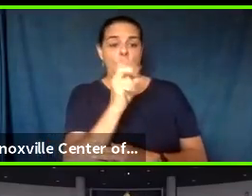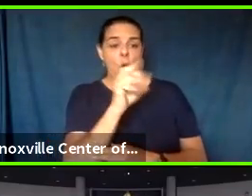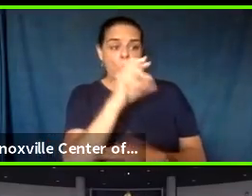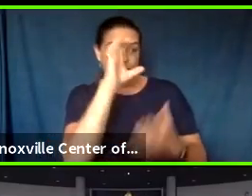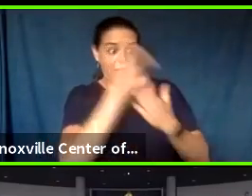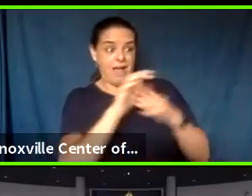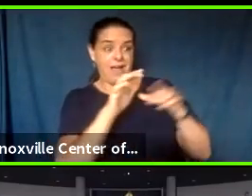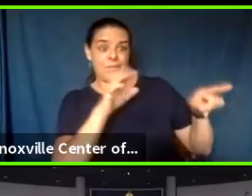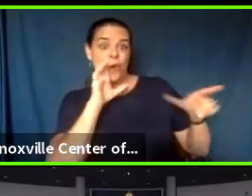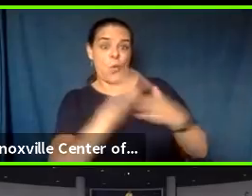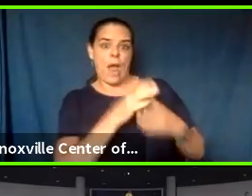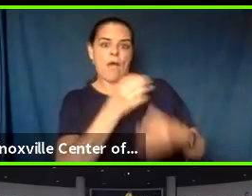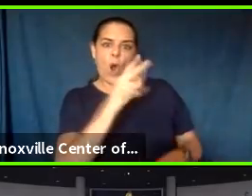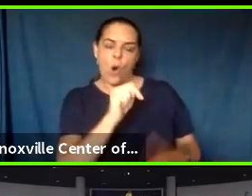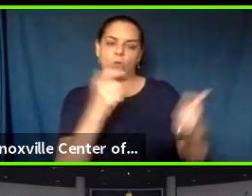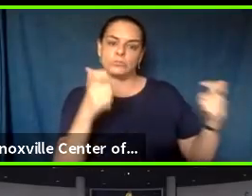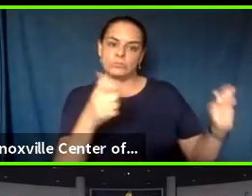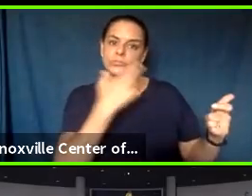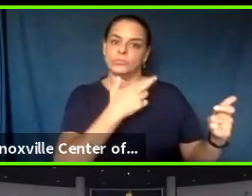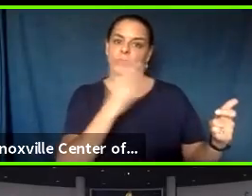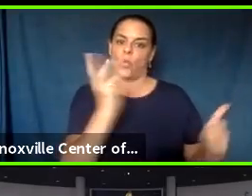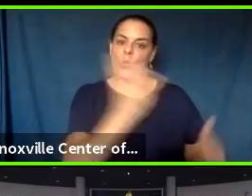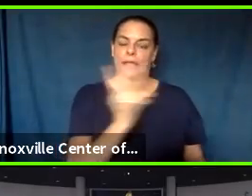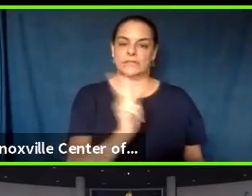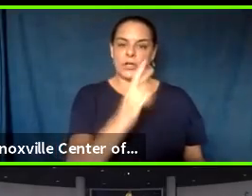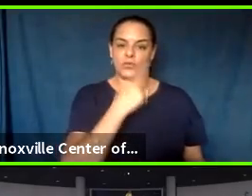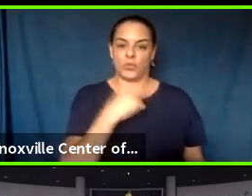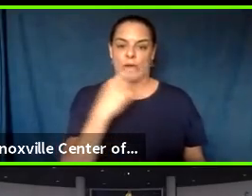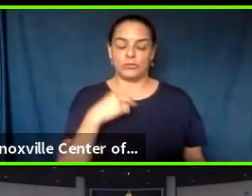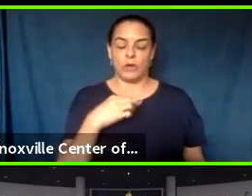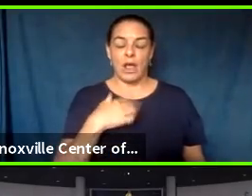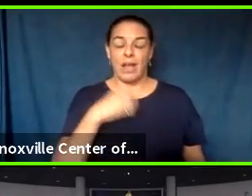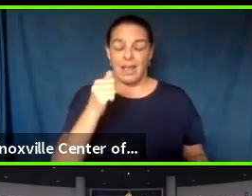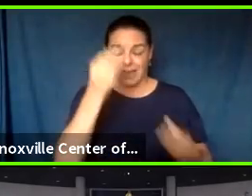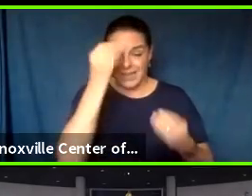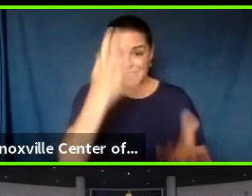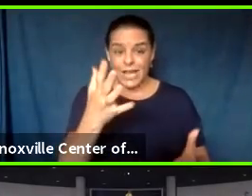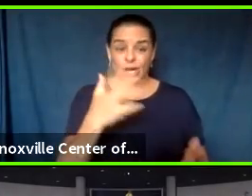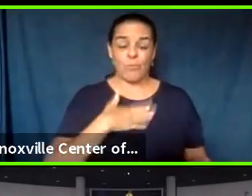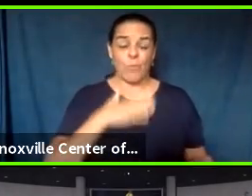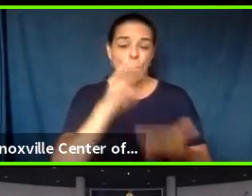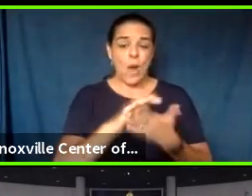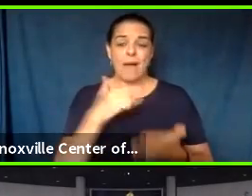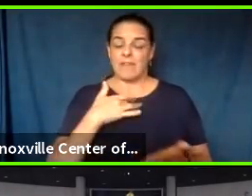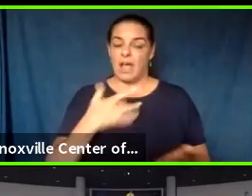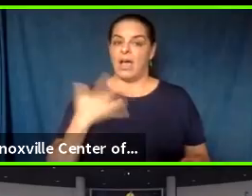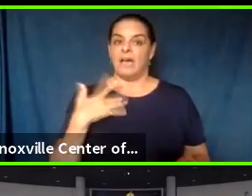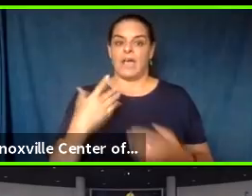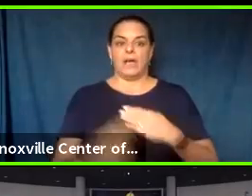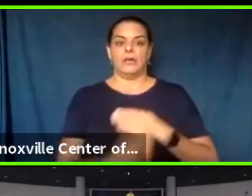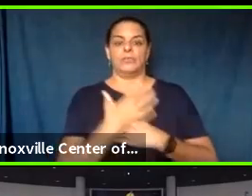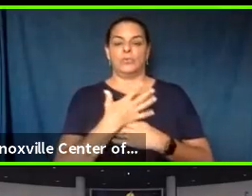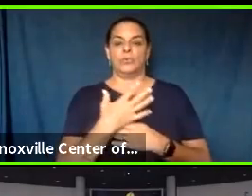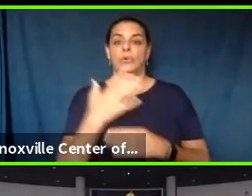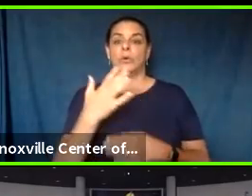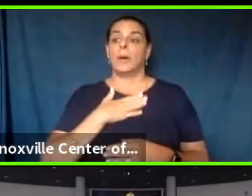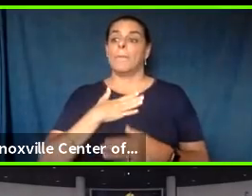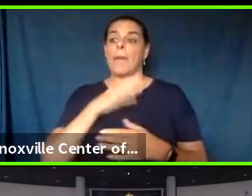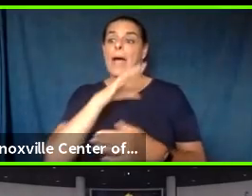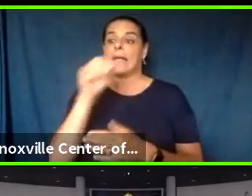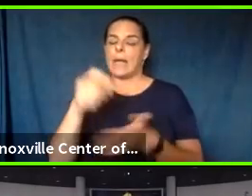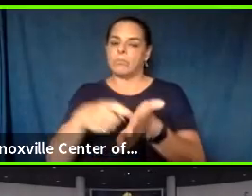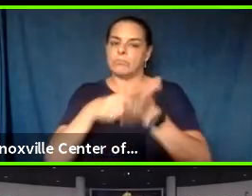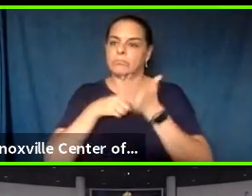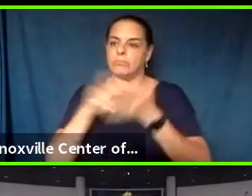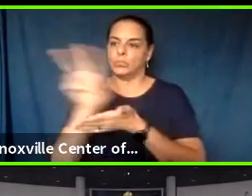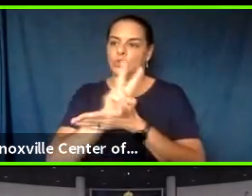can assure you my wife and I have certainly felt the effects of this pandemic. My company instituted 2 mandatory 1-week furloughs, and my